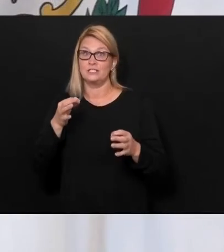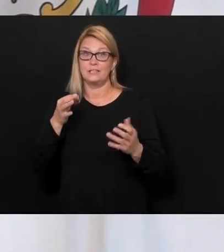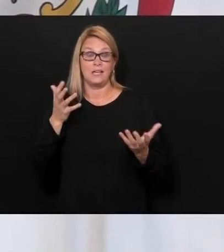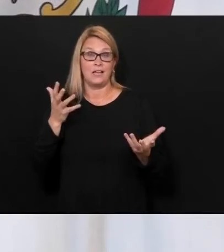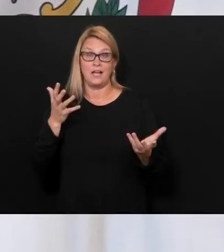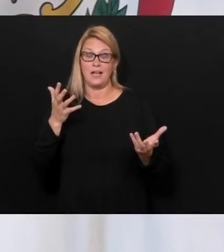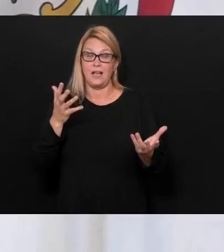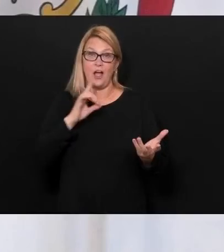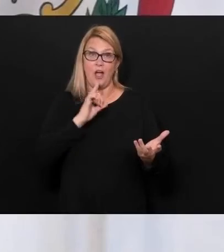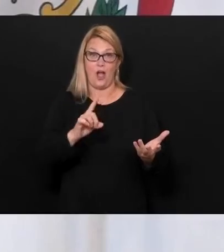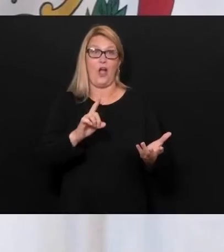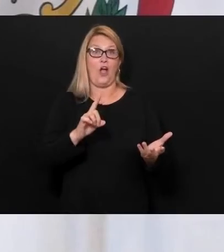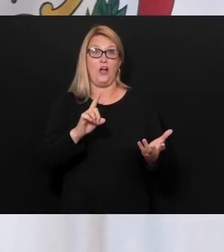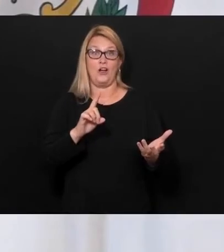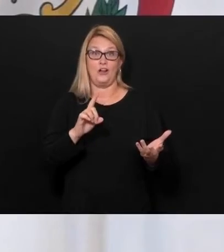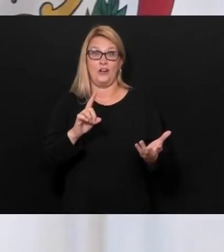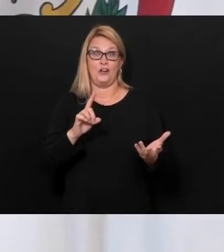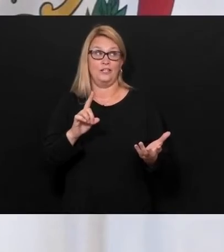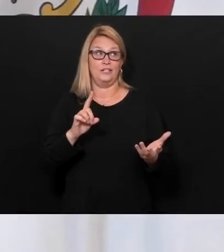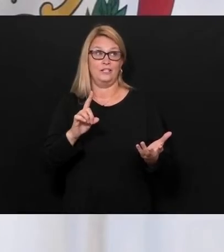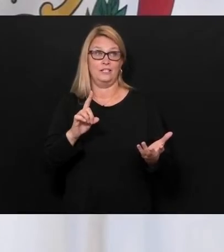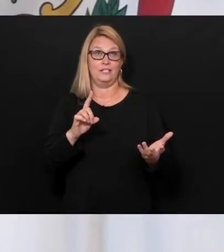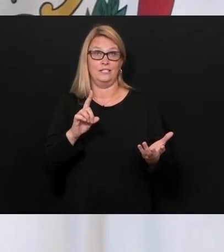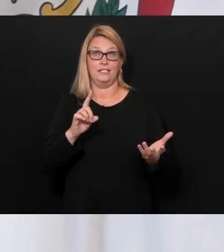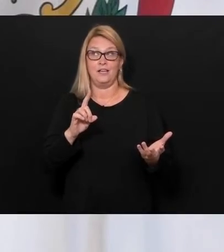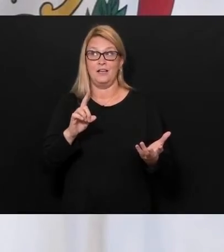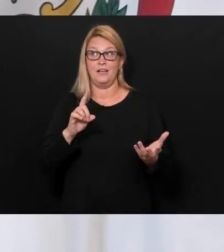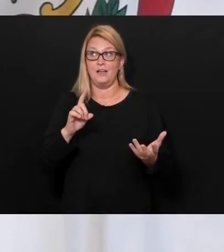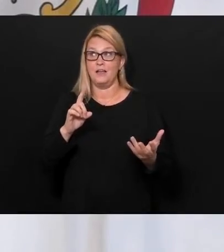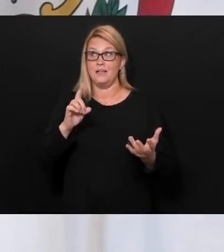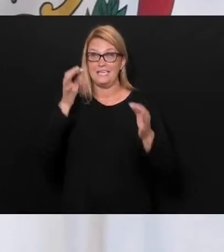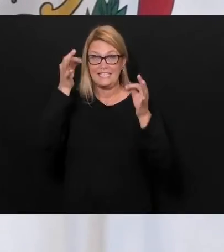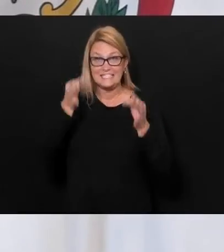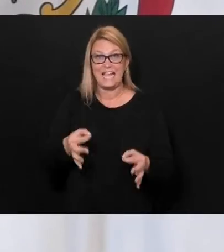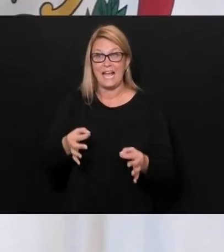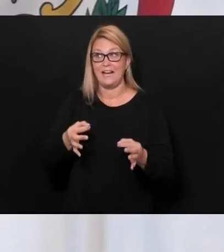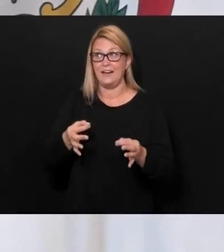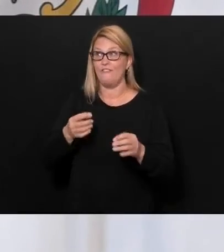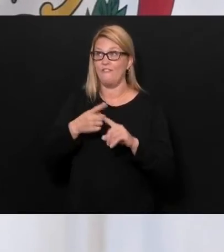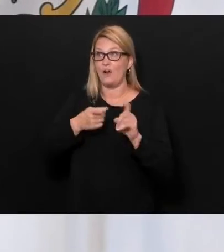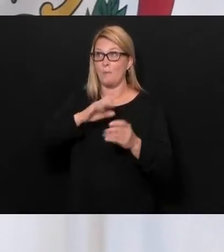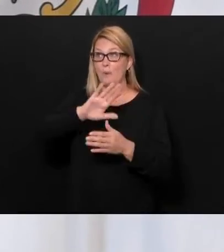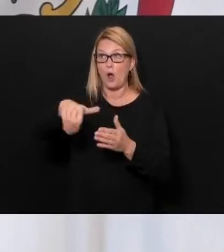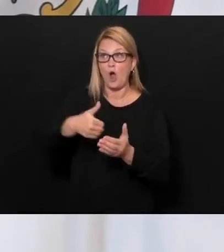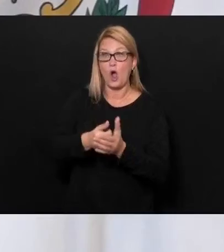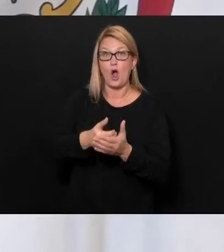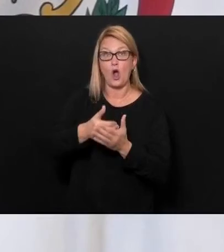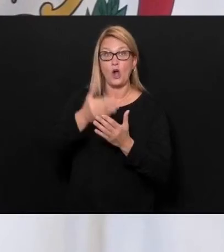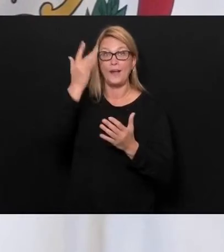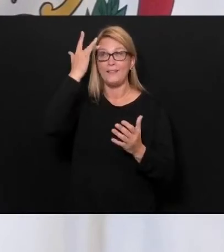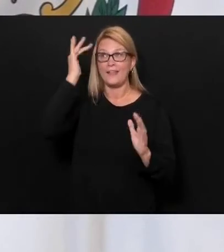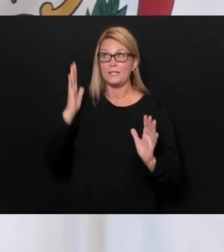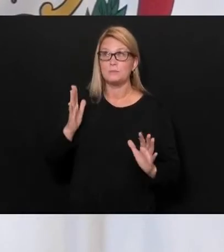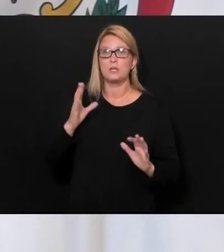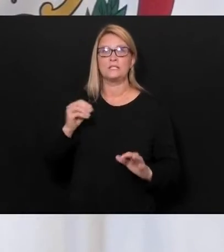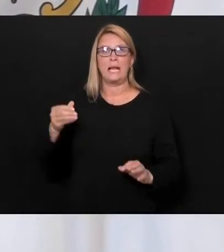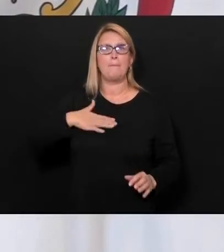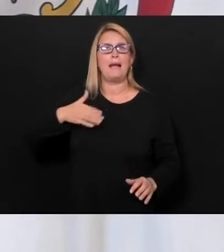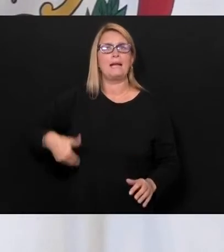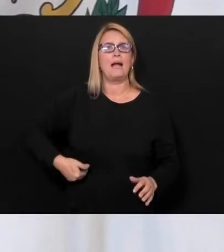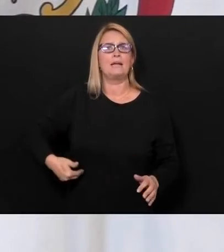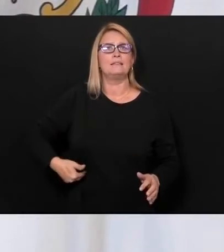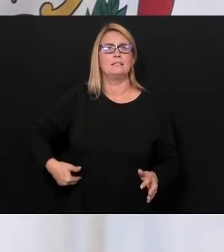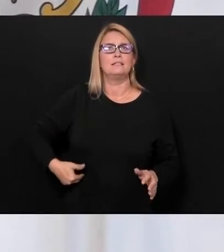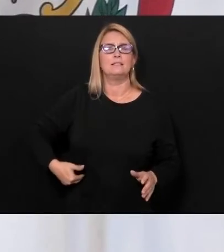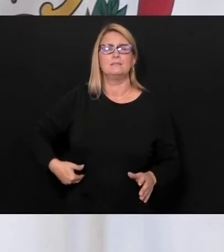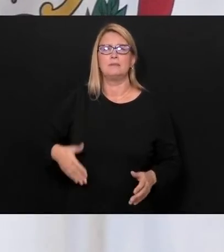made through all the intel that we can come up with, but they're also made with your gut as well, as just what